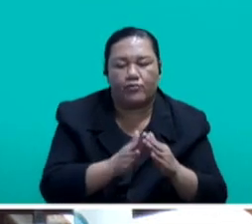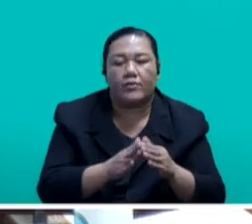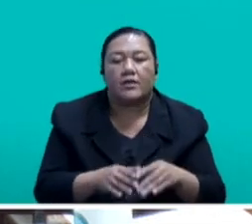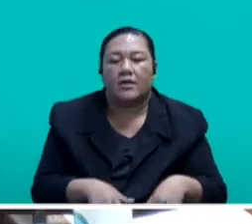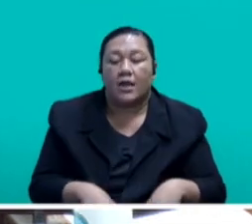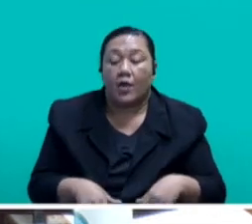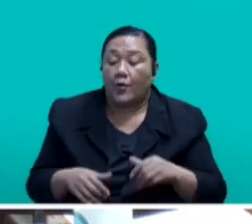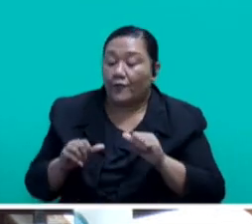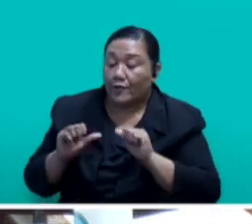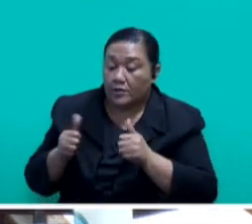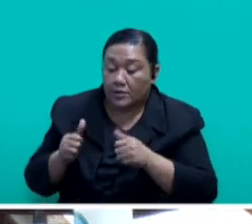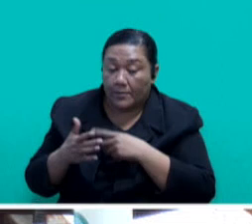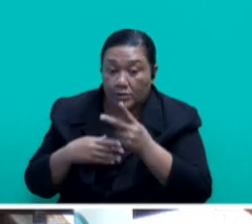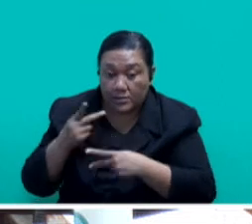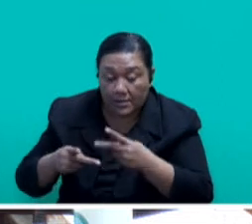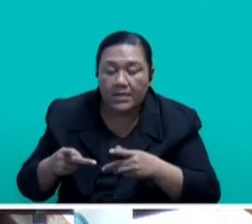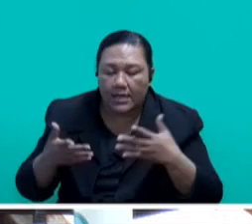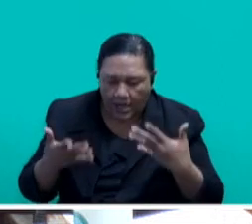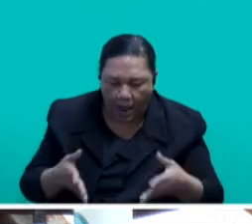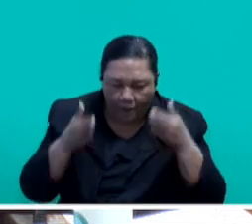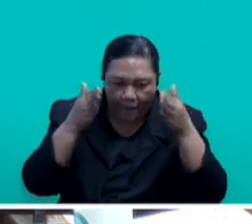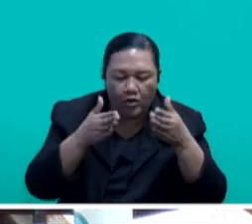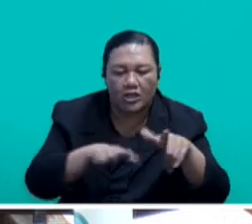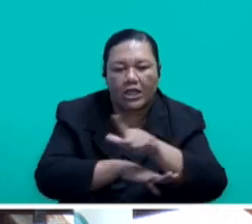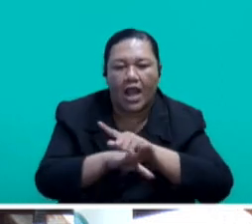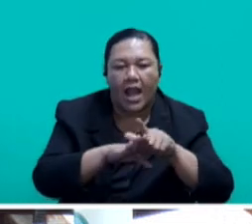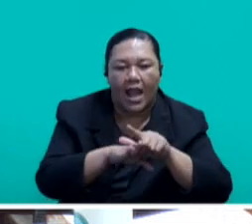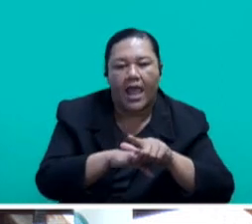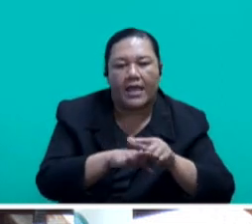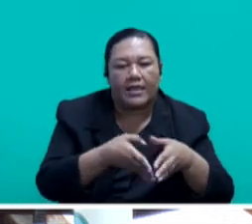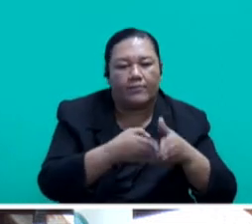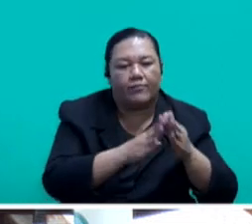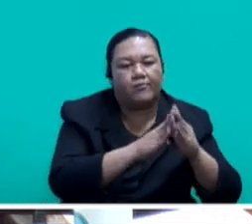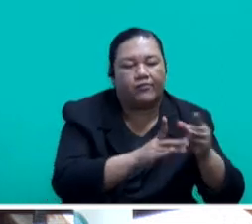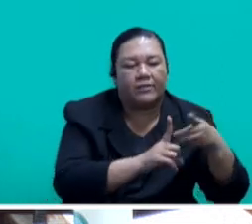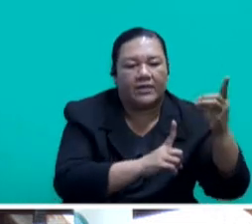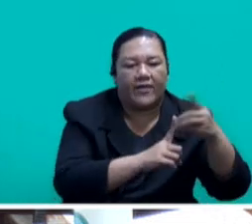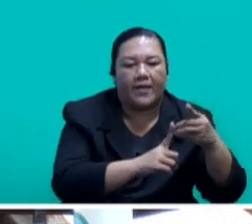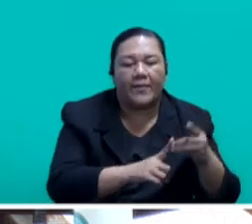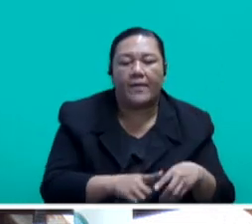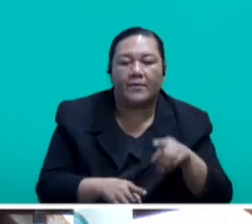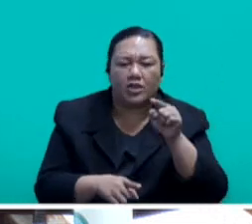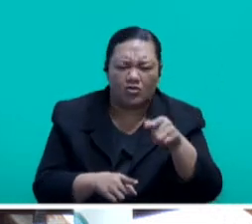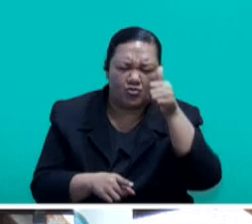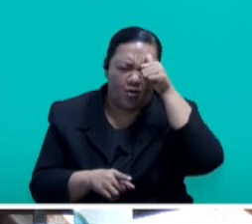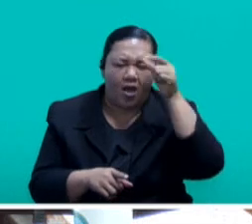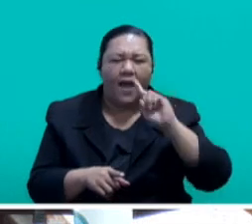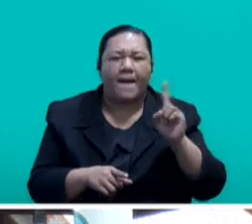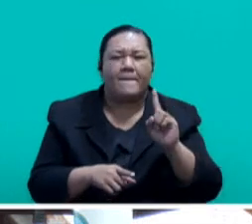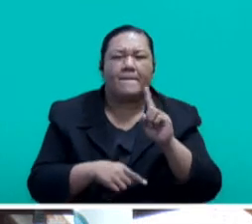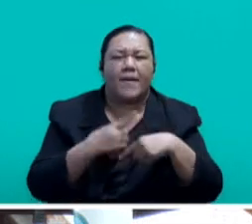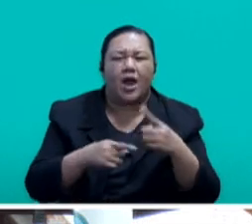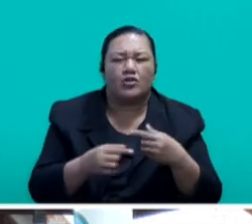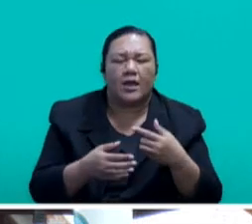land accessibility, Mr. Speaker. This, of course, you would note, is evident in the launch of the State Land